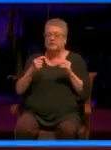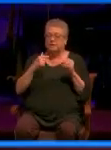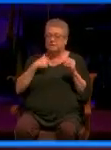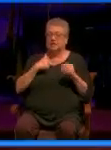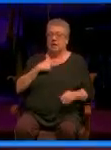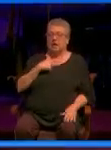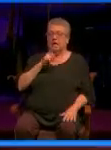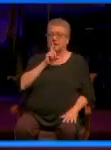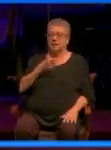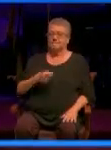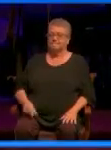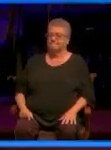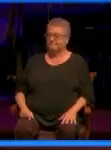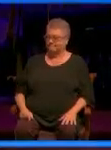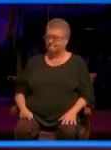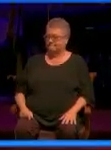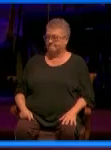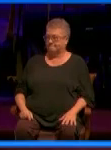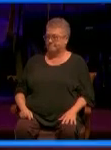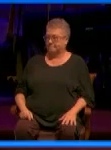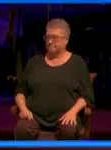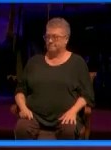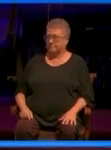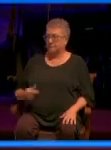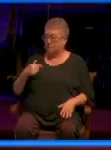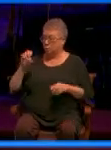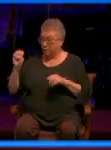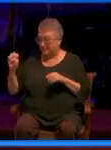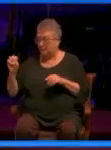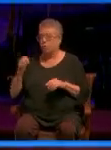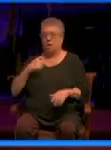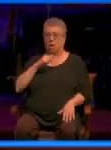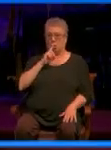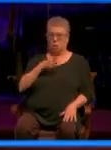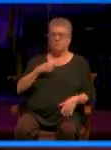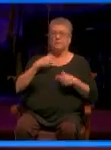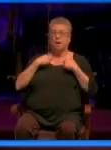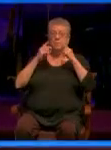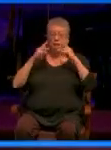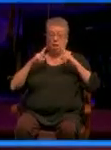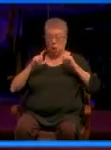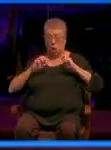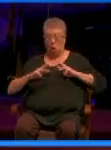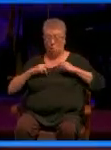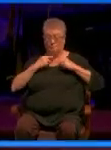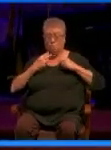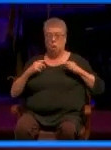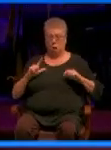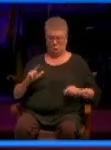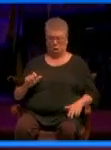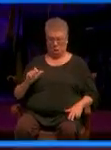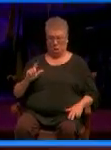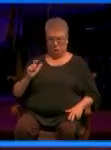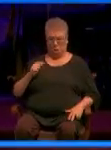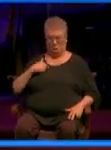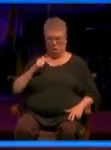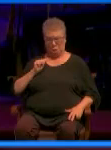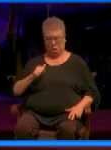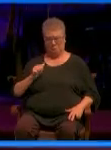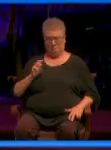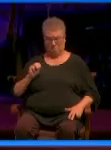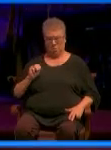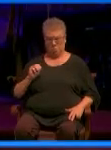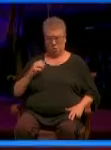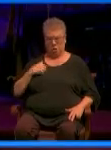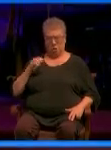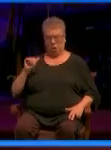saying, "I am." He probably tried to sound like Esau. "I am." Why? Because he knows I got to push this